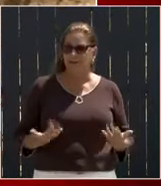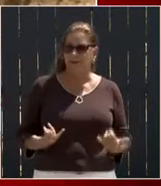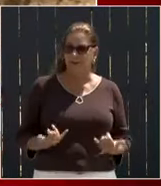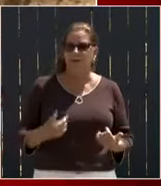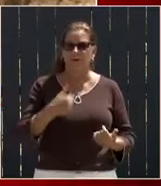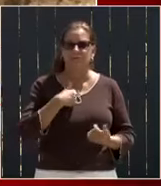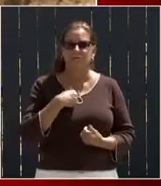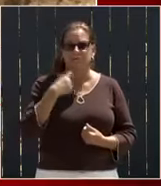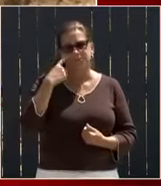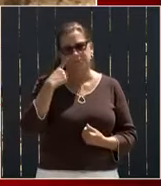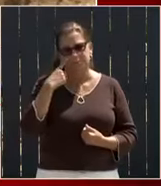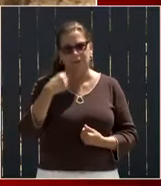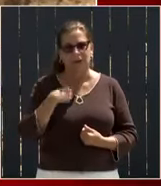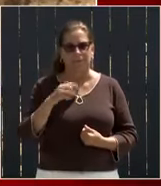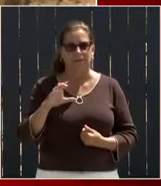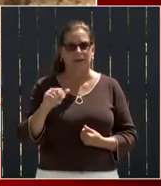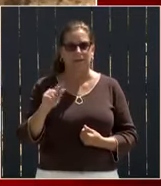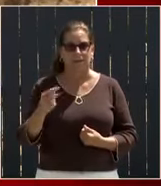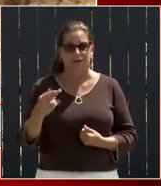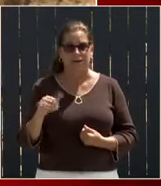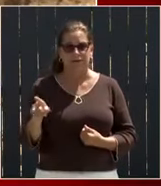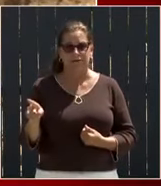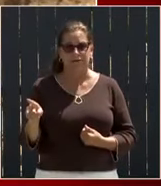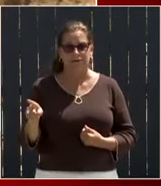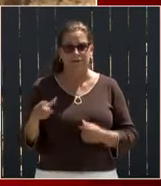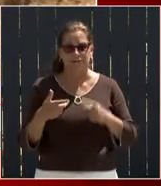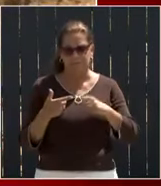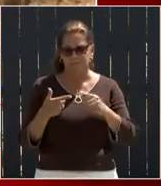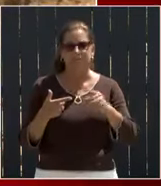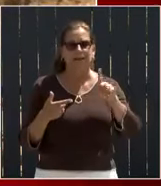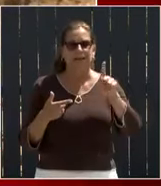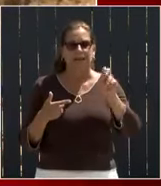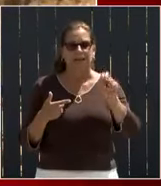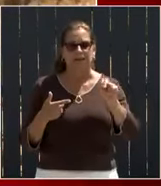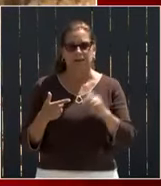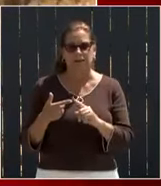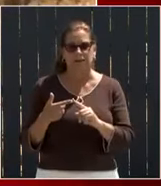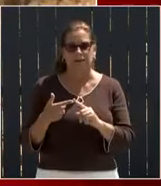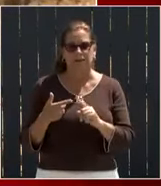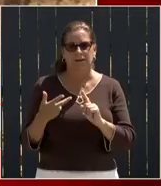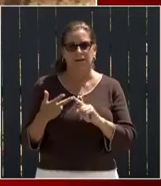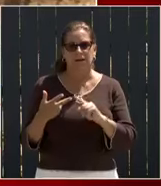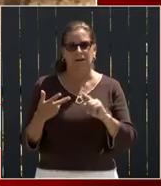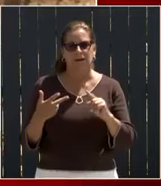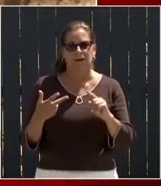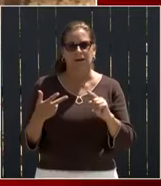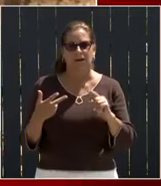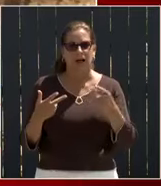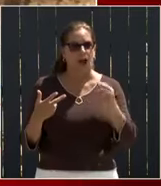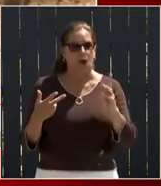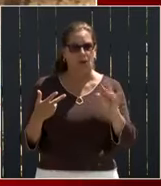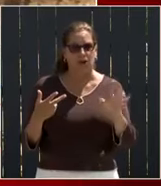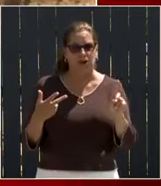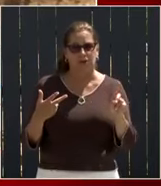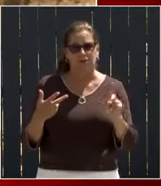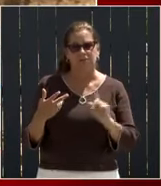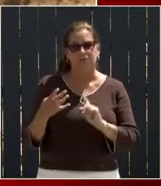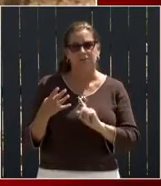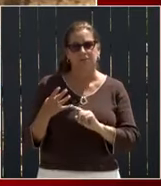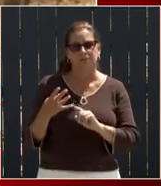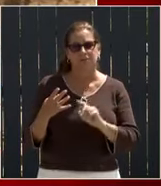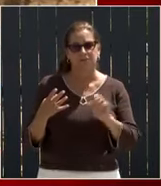Kathy Chamberlain, Ken Davis, Howard Ways, and Zena Williams. It is on these former commissioners' shoulders that I stand.